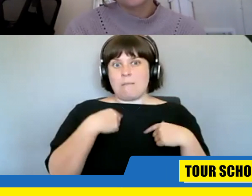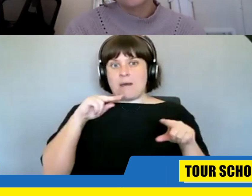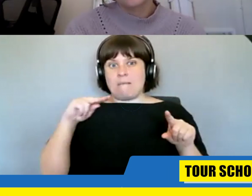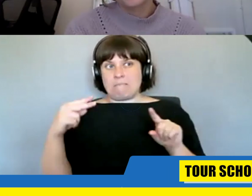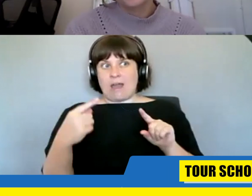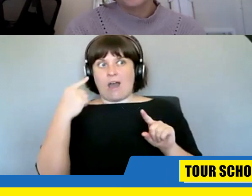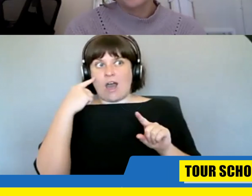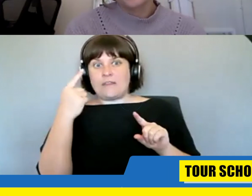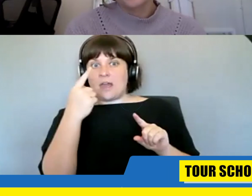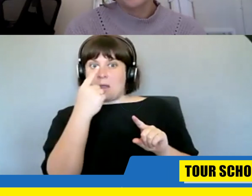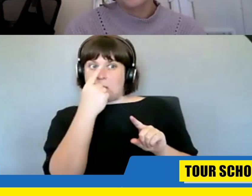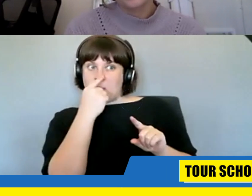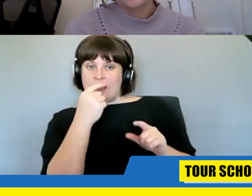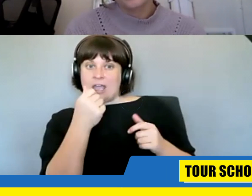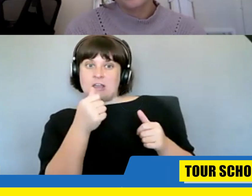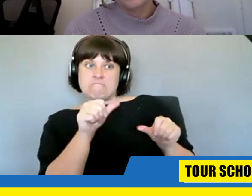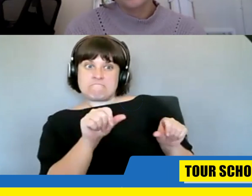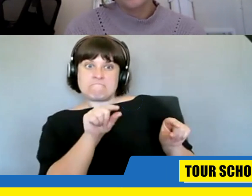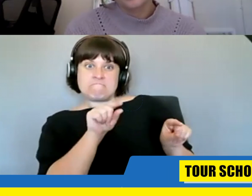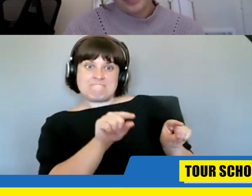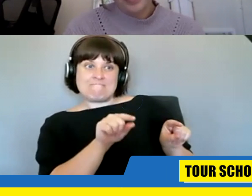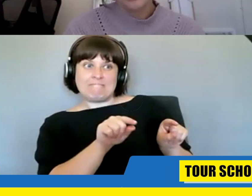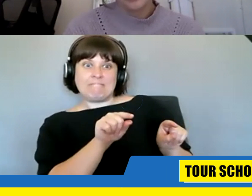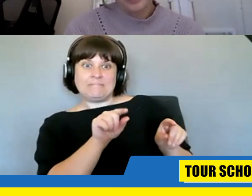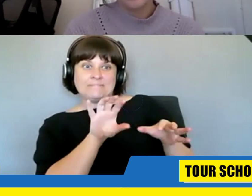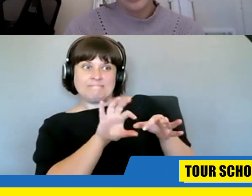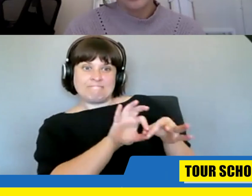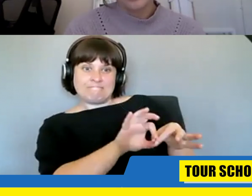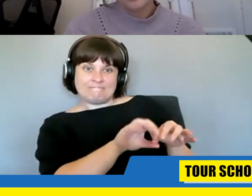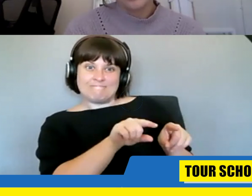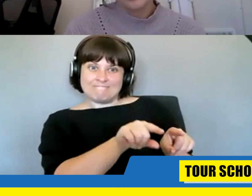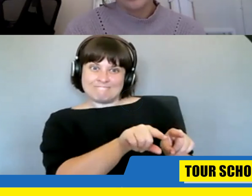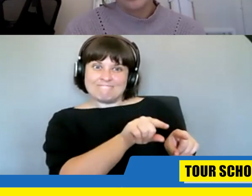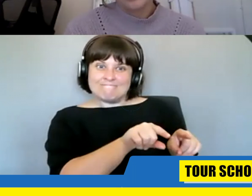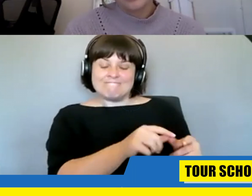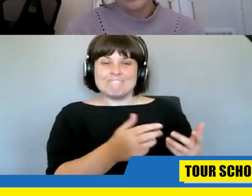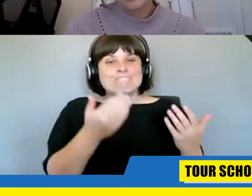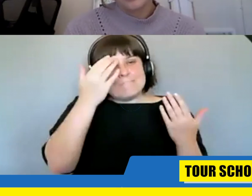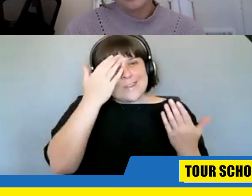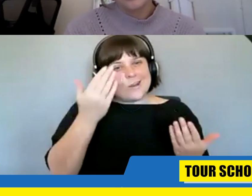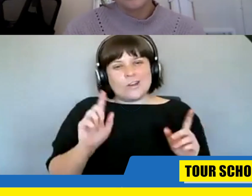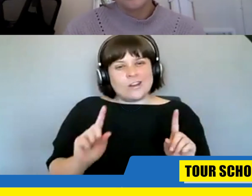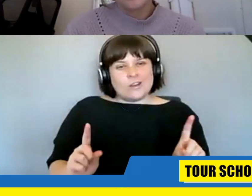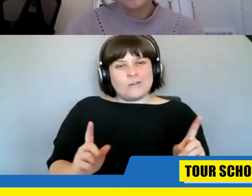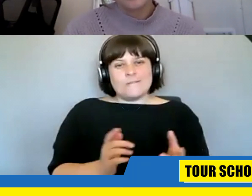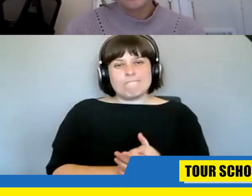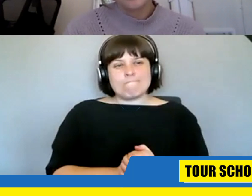reach that market. But I really don't know what the